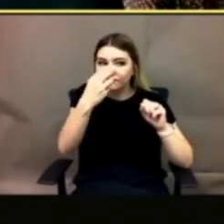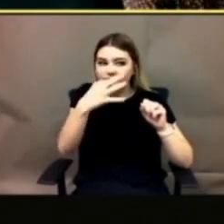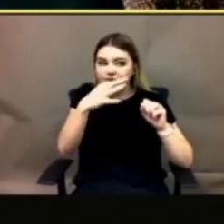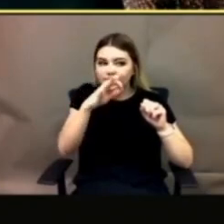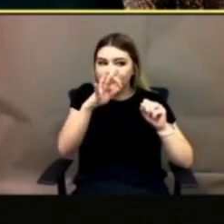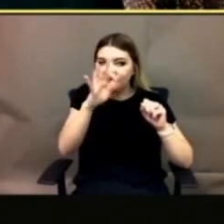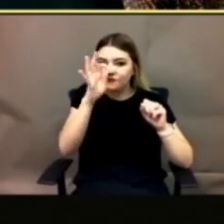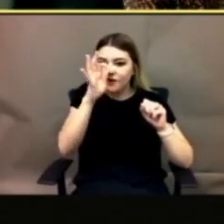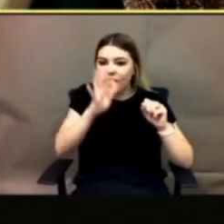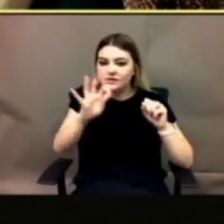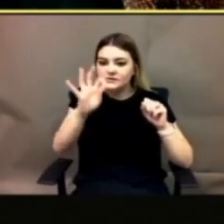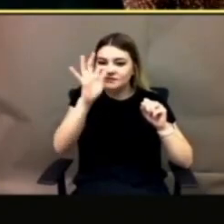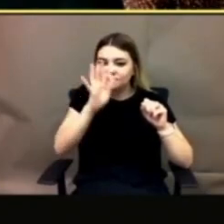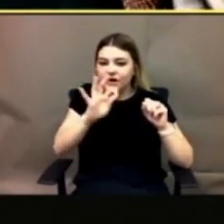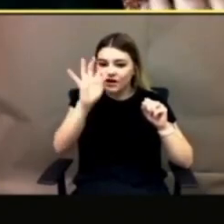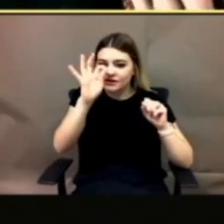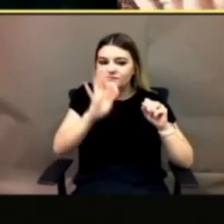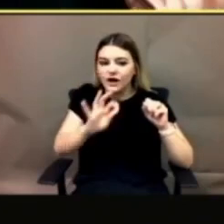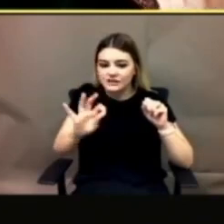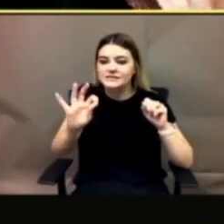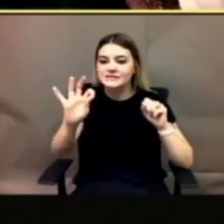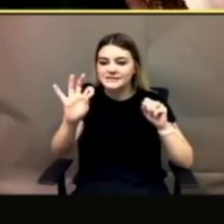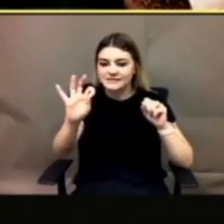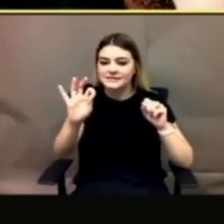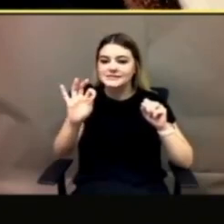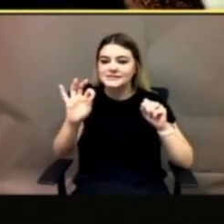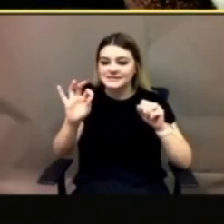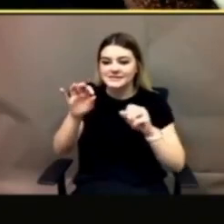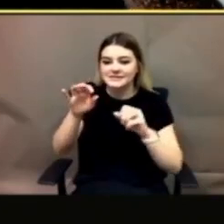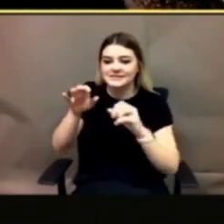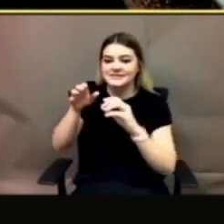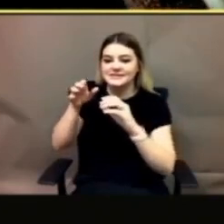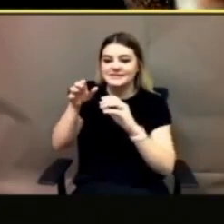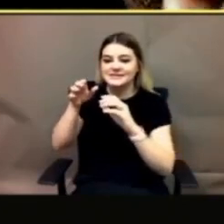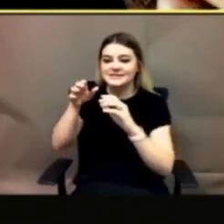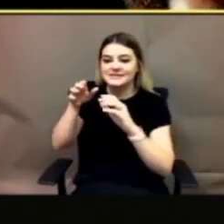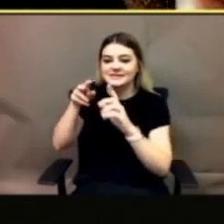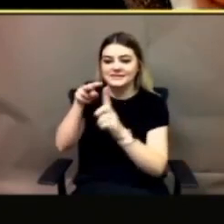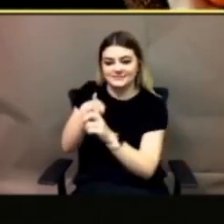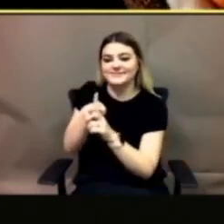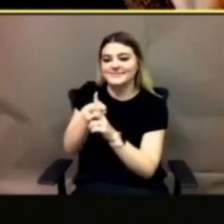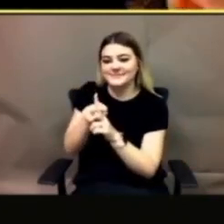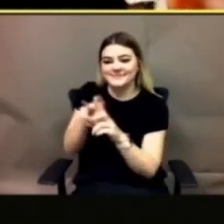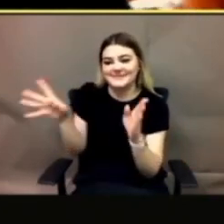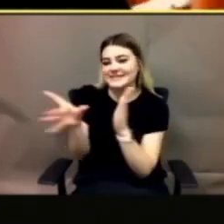bounce on the sponge. So I'll just attach it to its